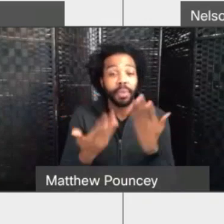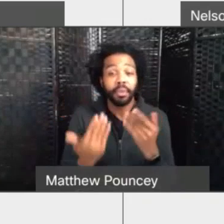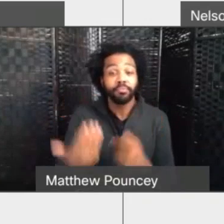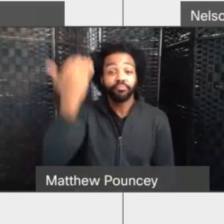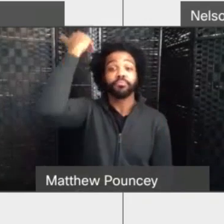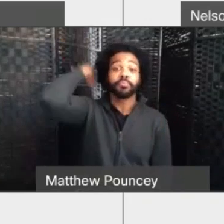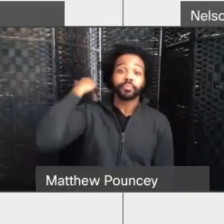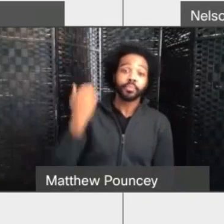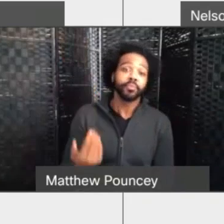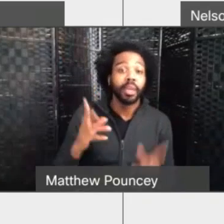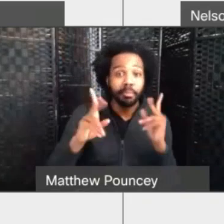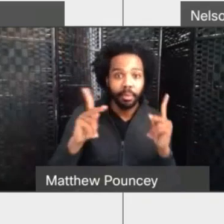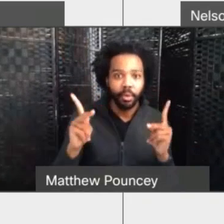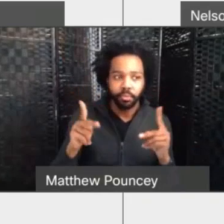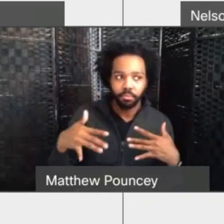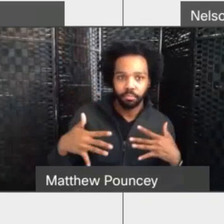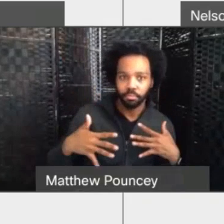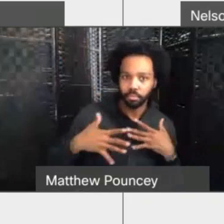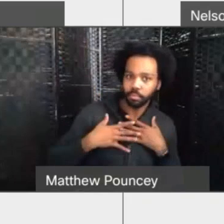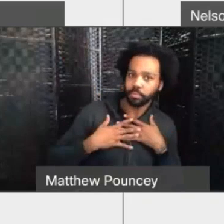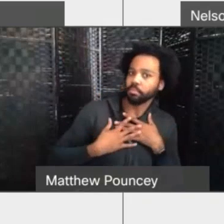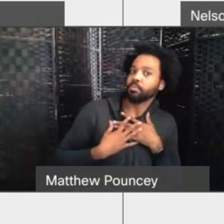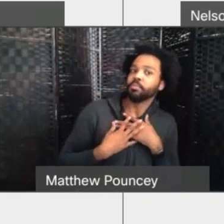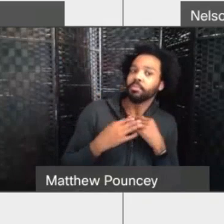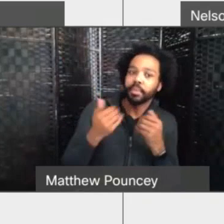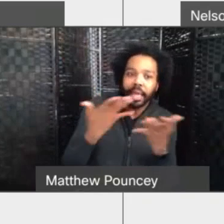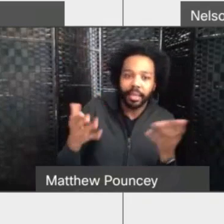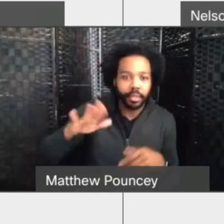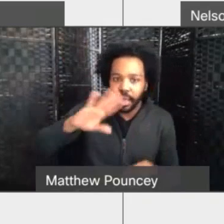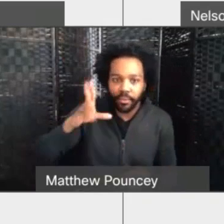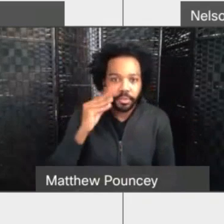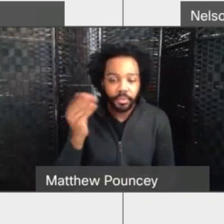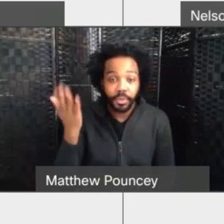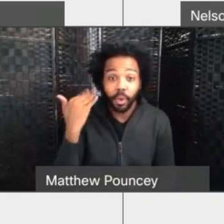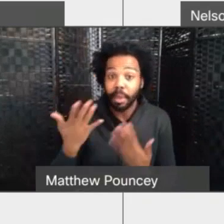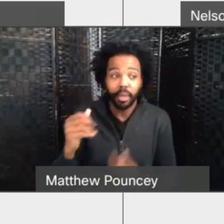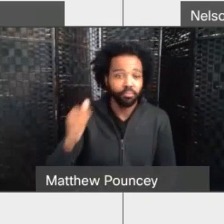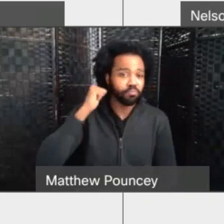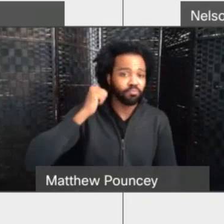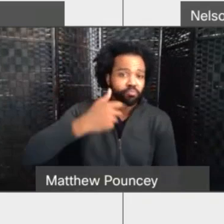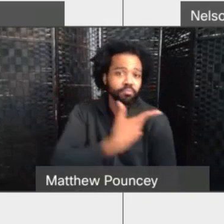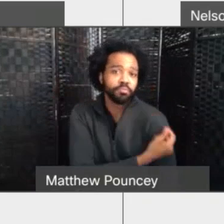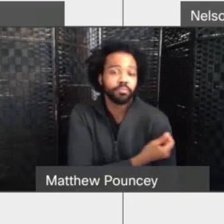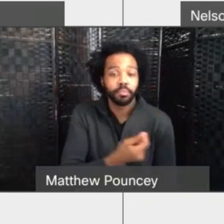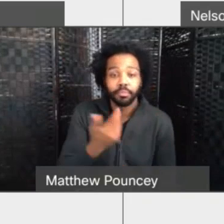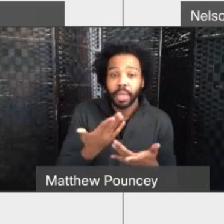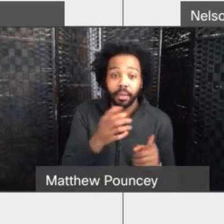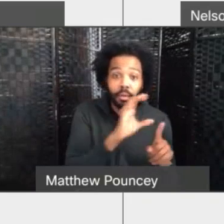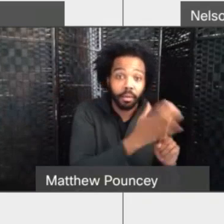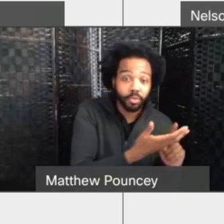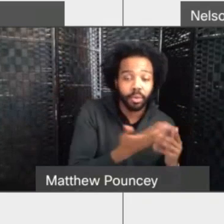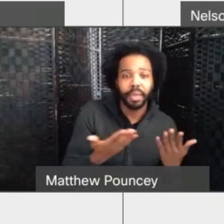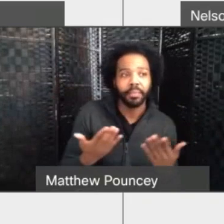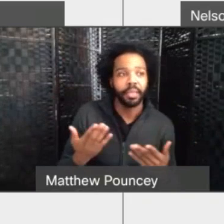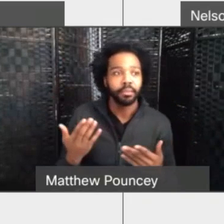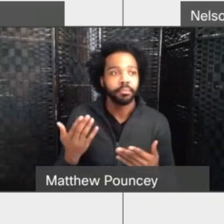have fear of the unknown and they may not take it. And sometimes that fear is cultural. Sometimes that fear is